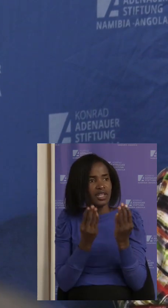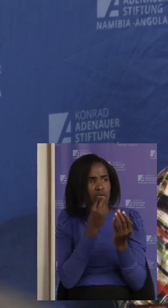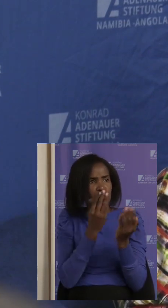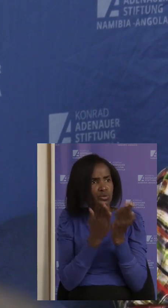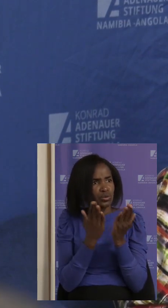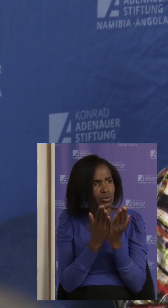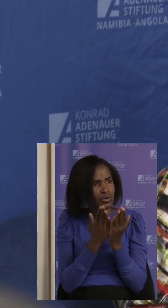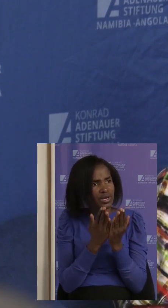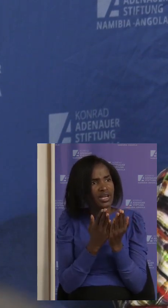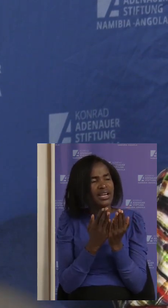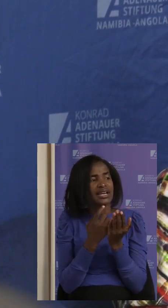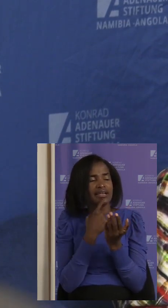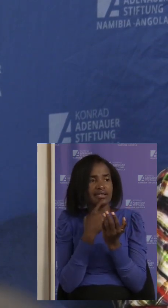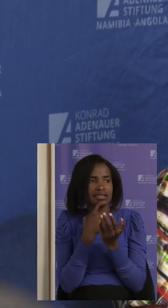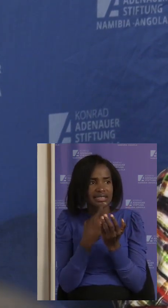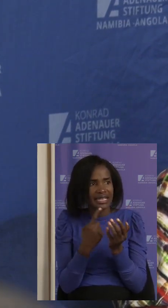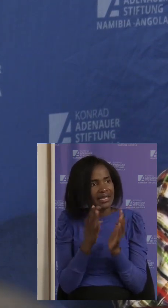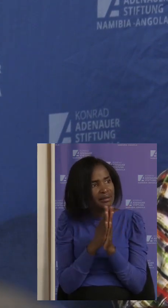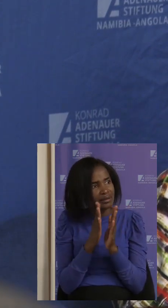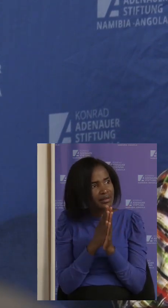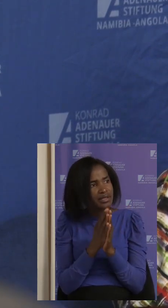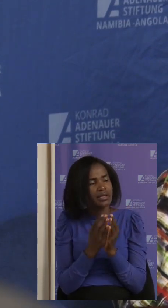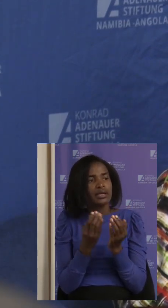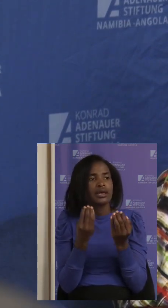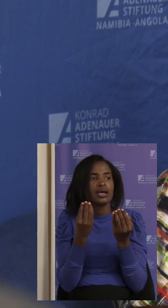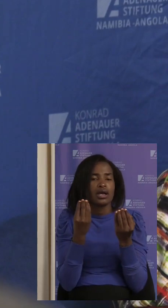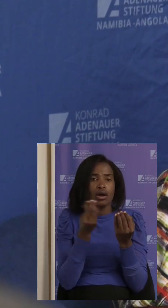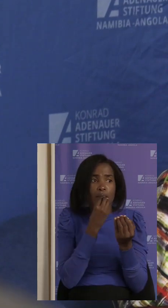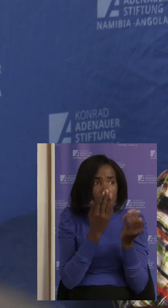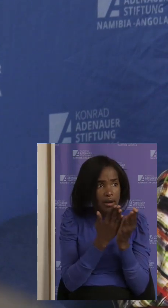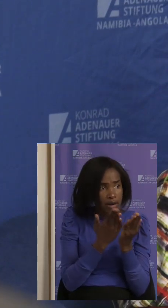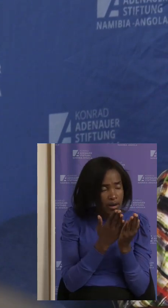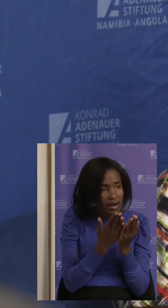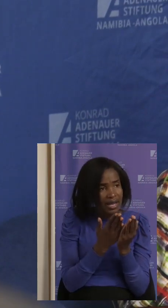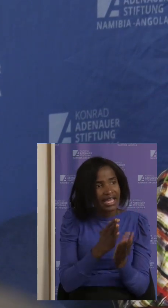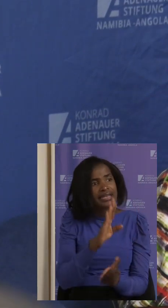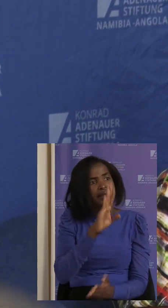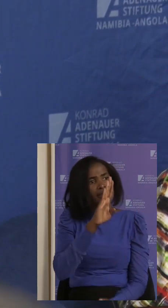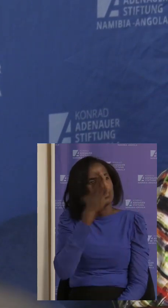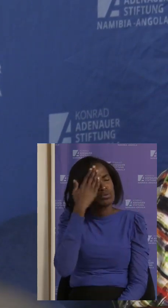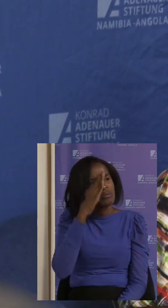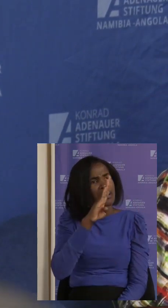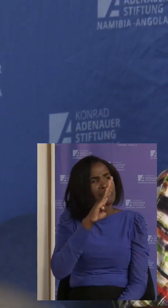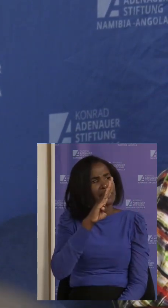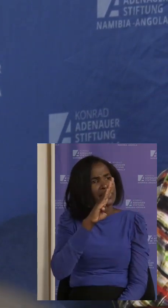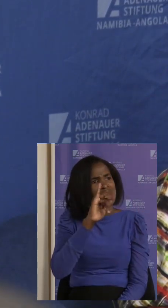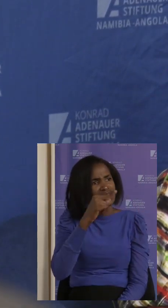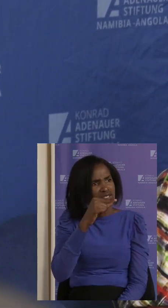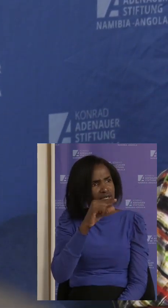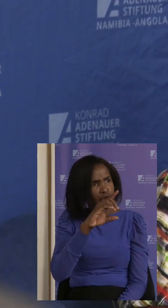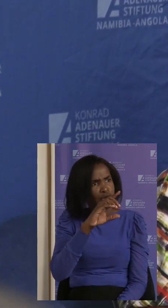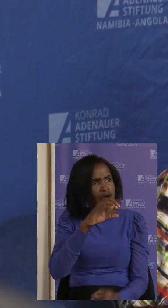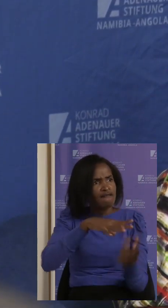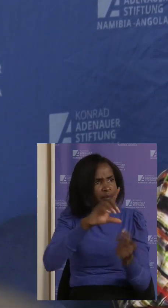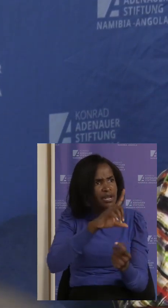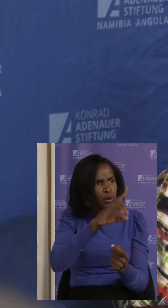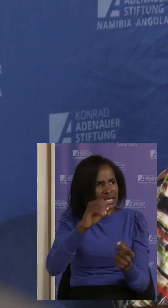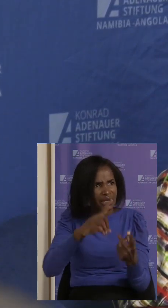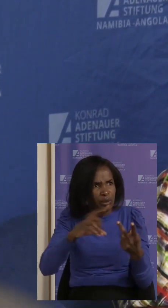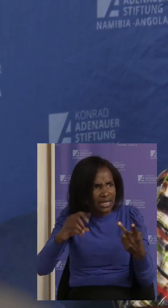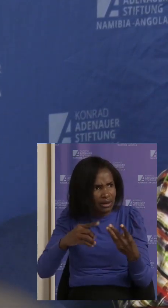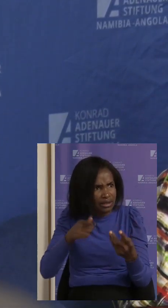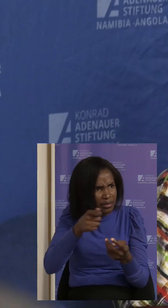been saying that taking school fitting versus basic income grant, which one is more sustainable? And which